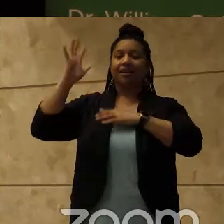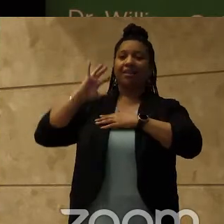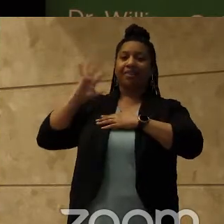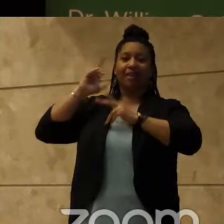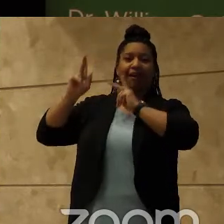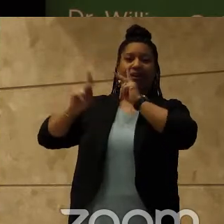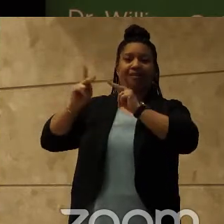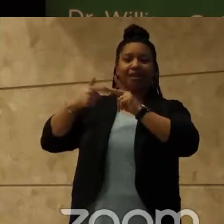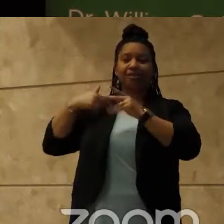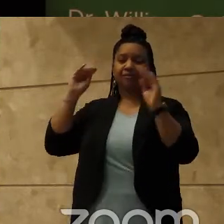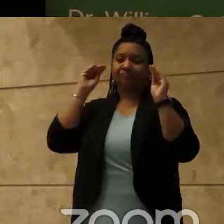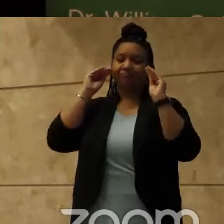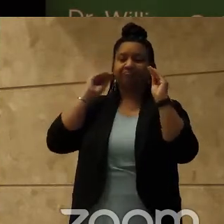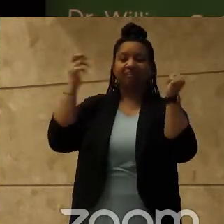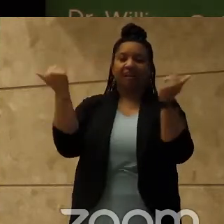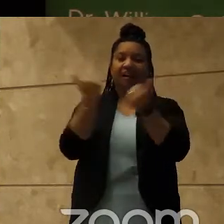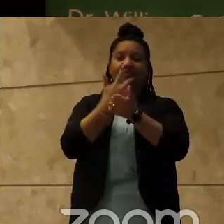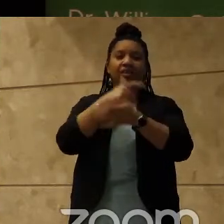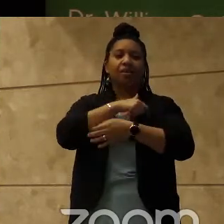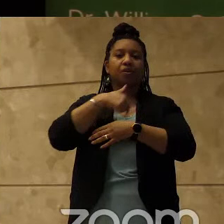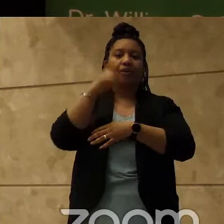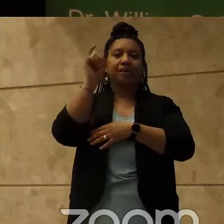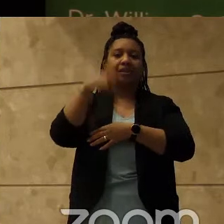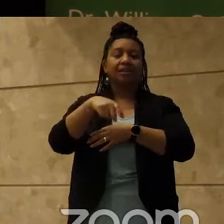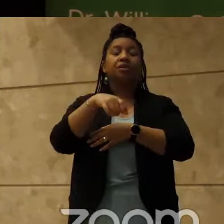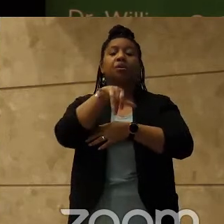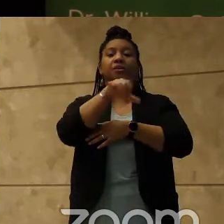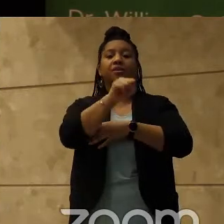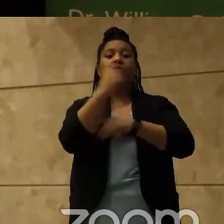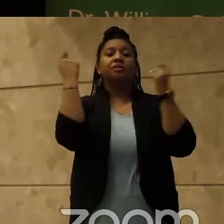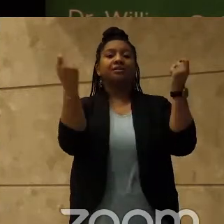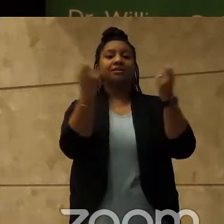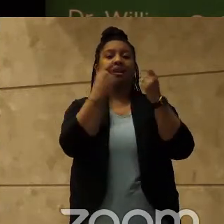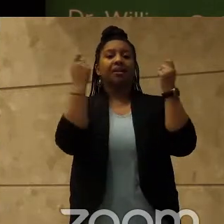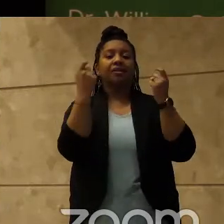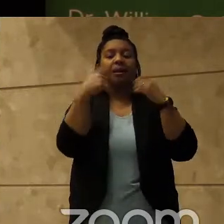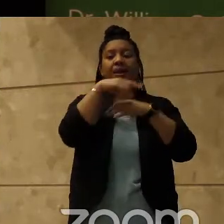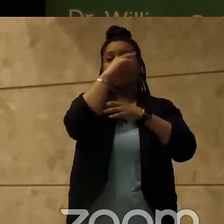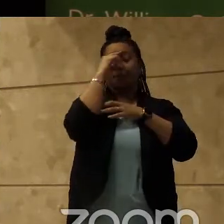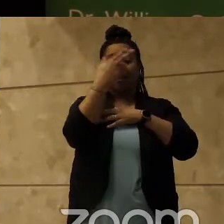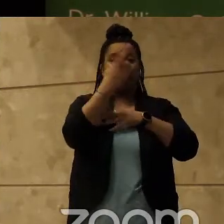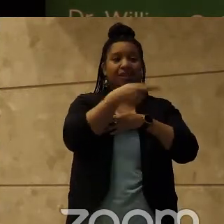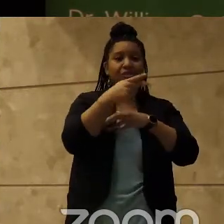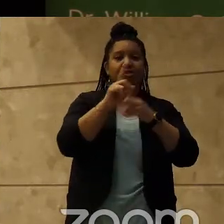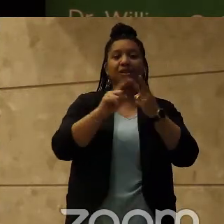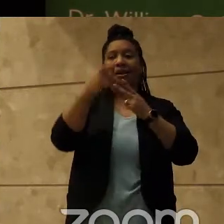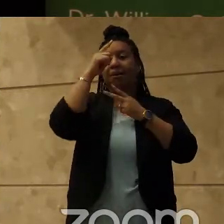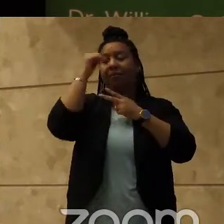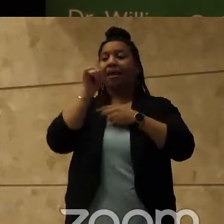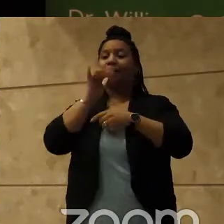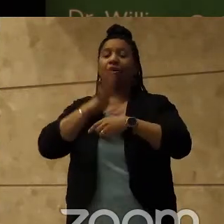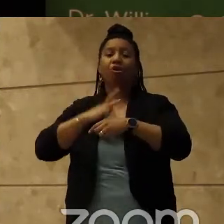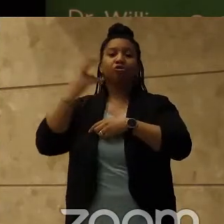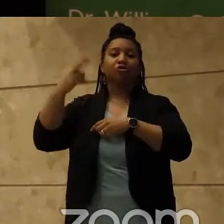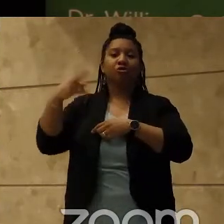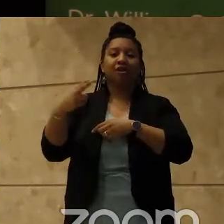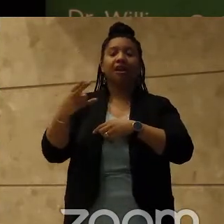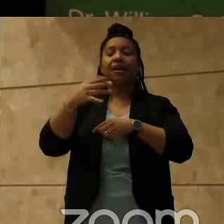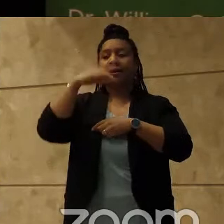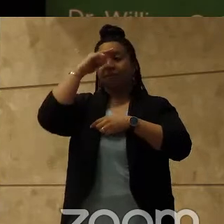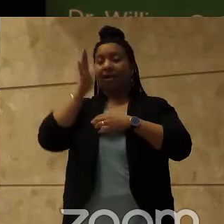we need. And so we are celebrating Black histories, Black herstories, and Black futures. We're gonna lean